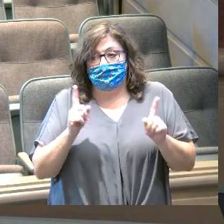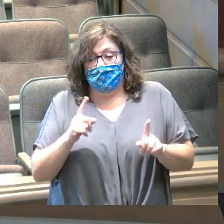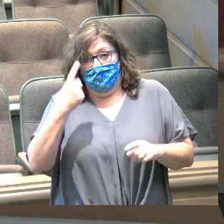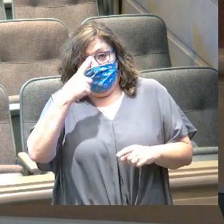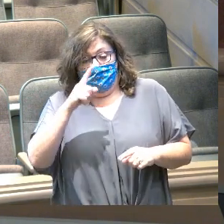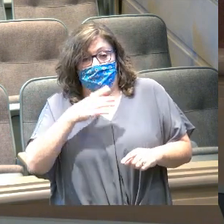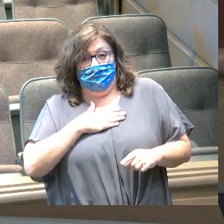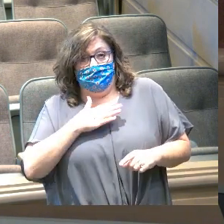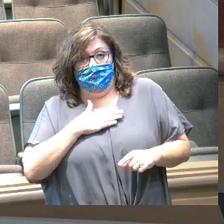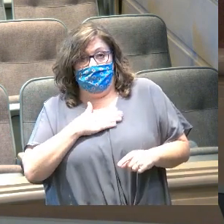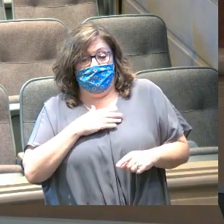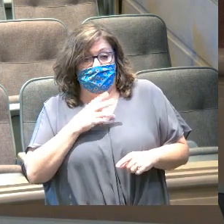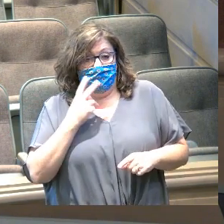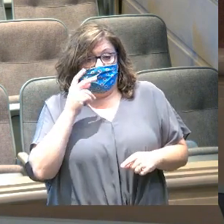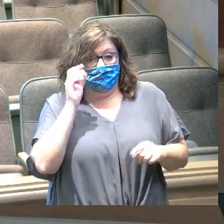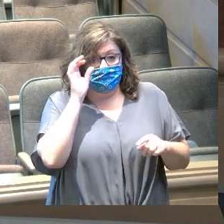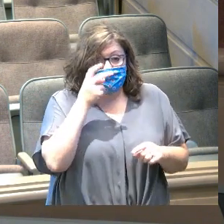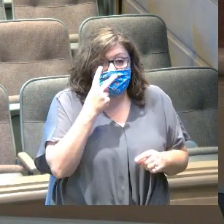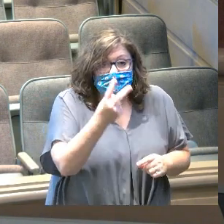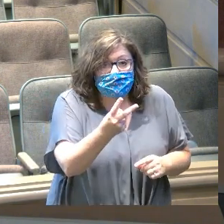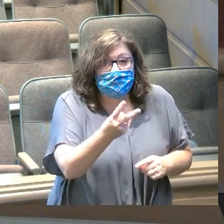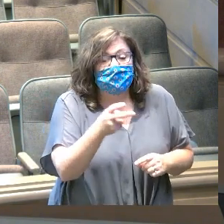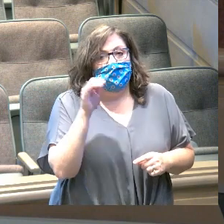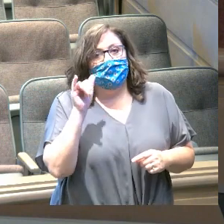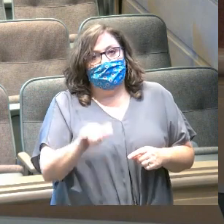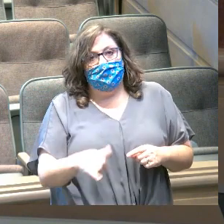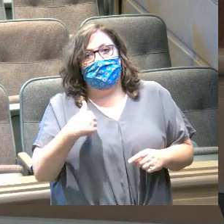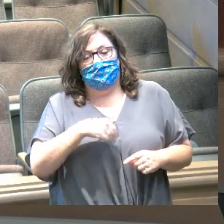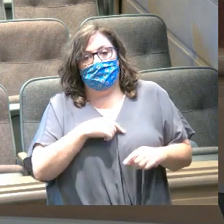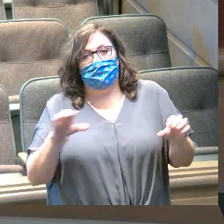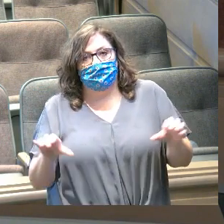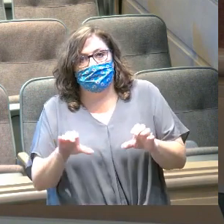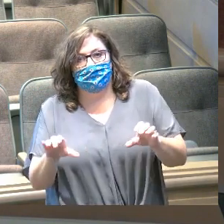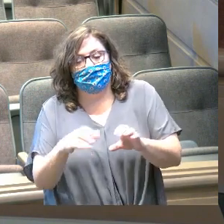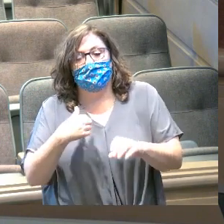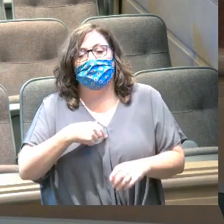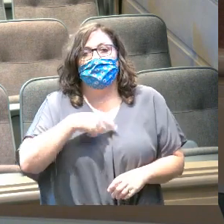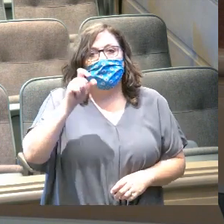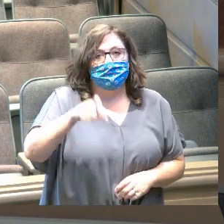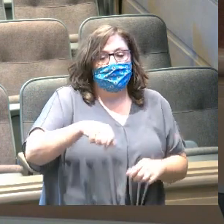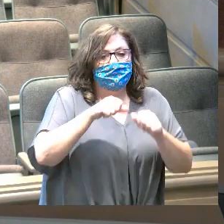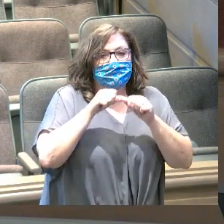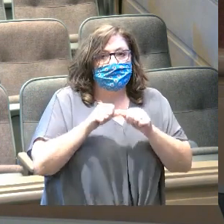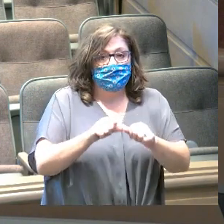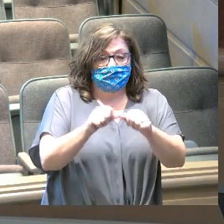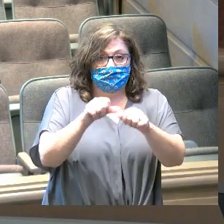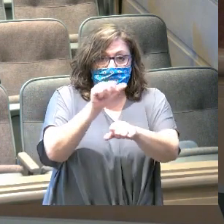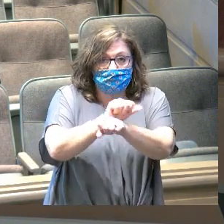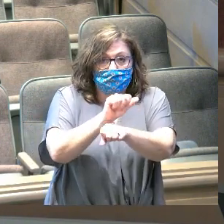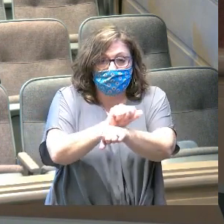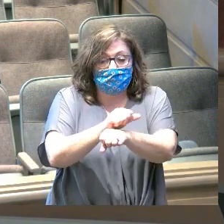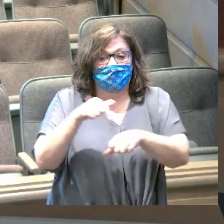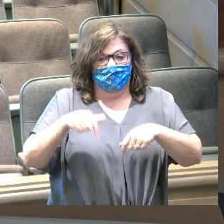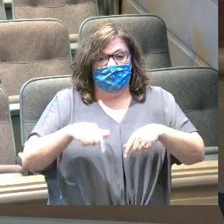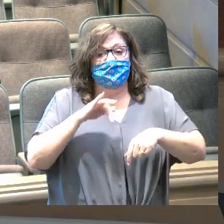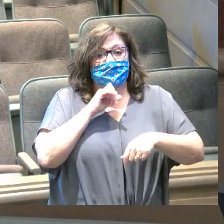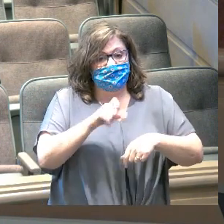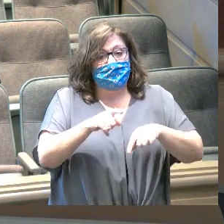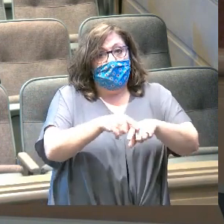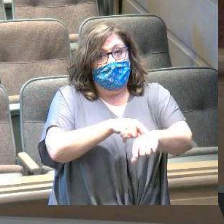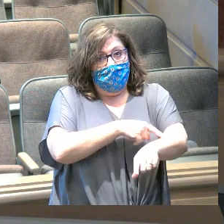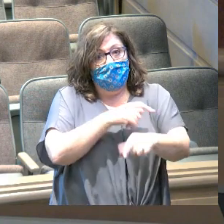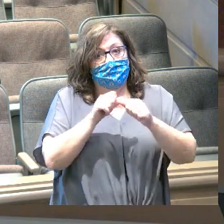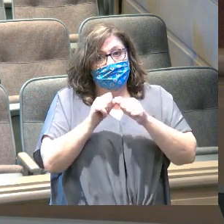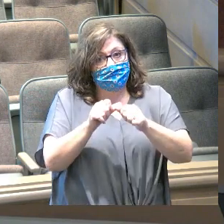my observation, that's what we've done. But we have to continue to work because this is a marathon and not a sprint, and we have